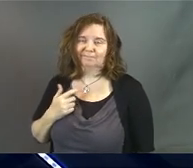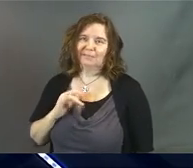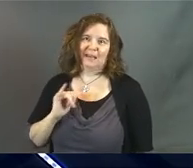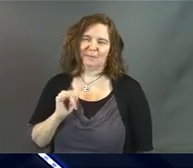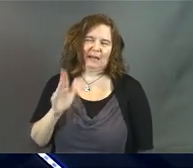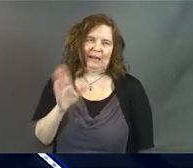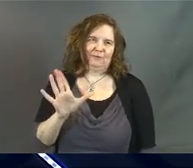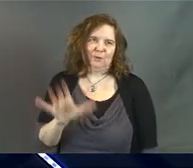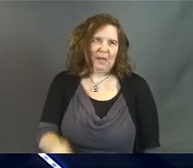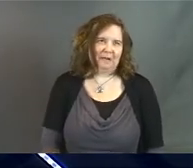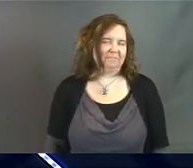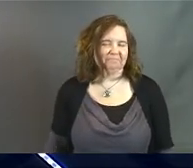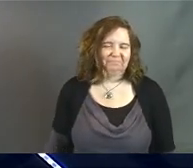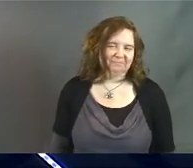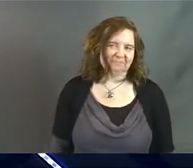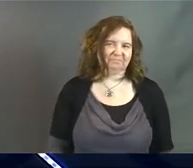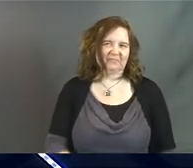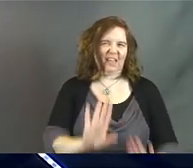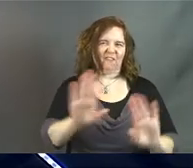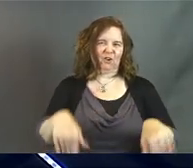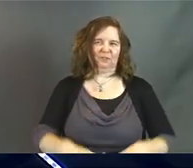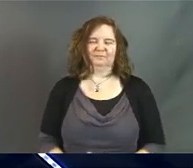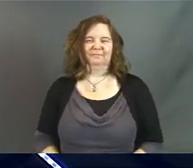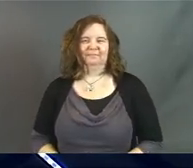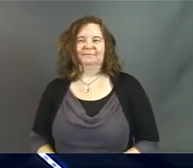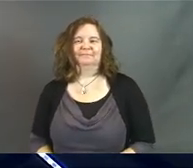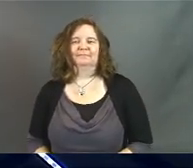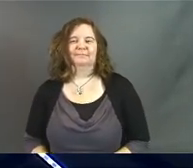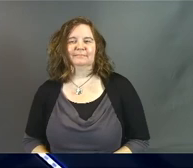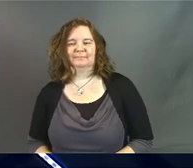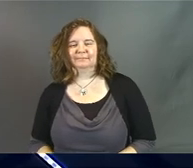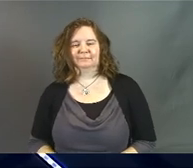me either. I'd never do that. Ever.